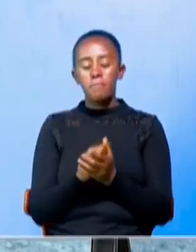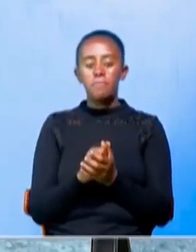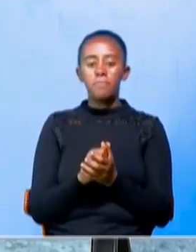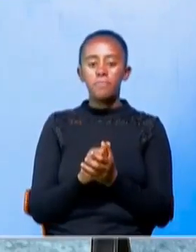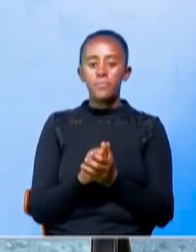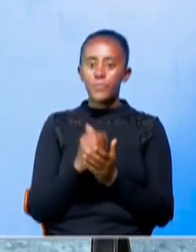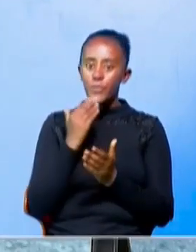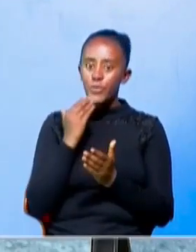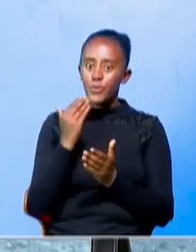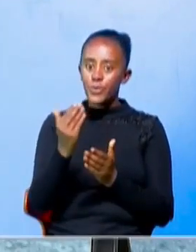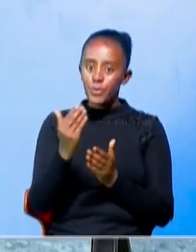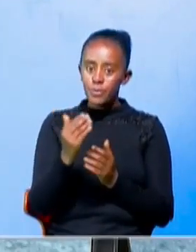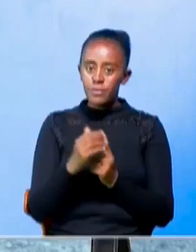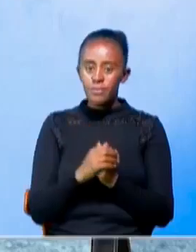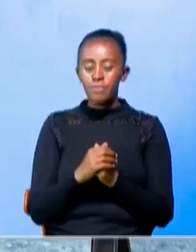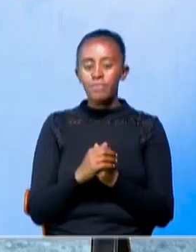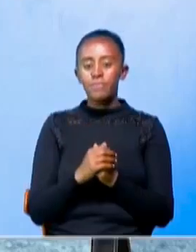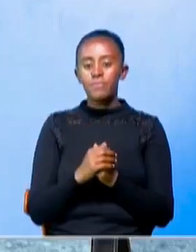Good.